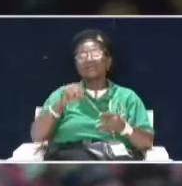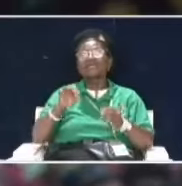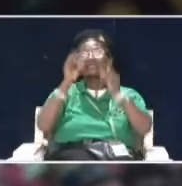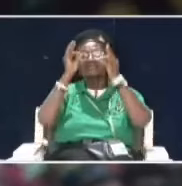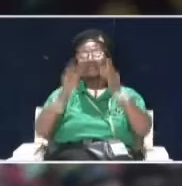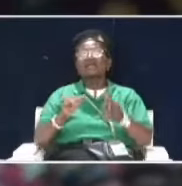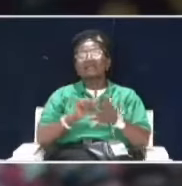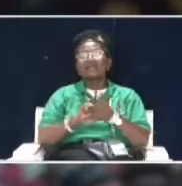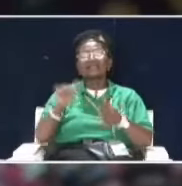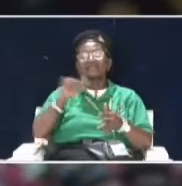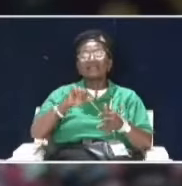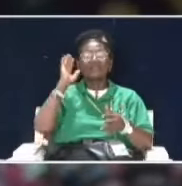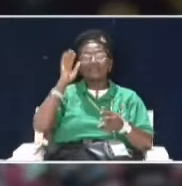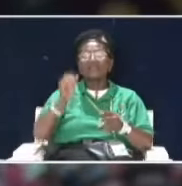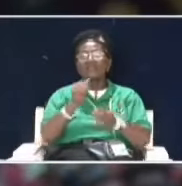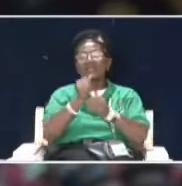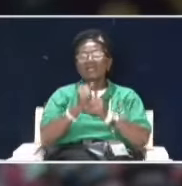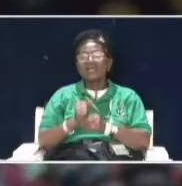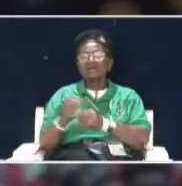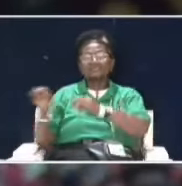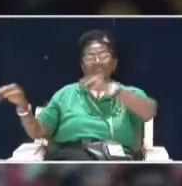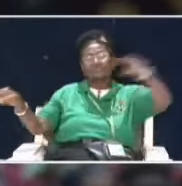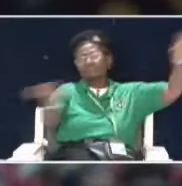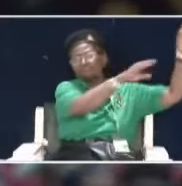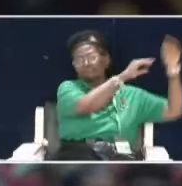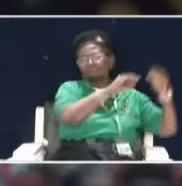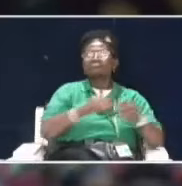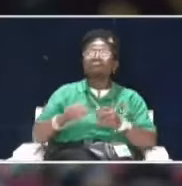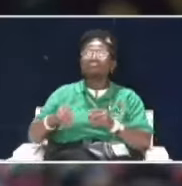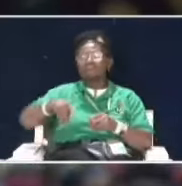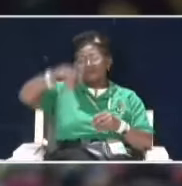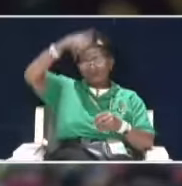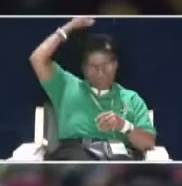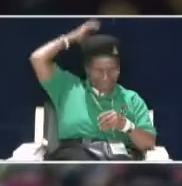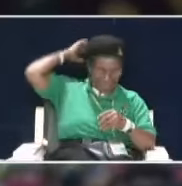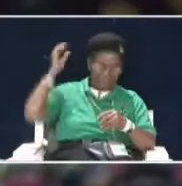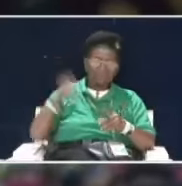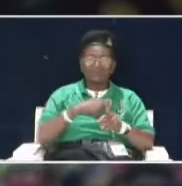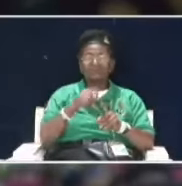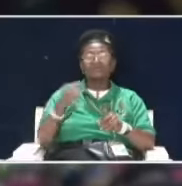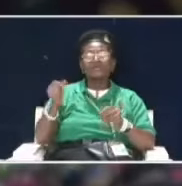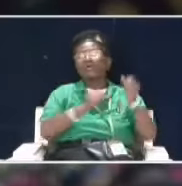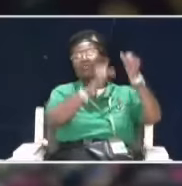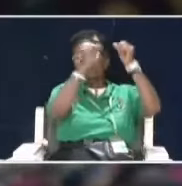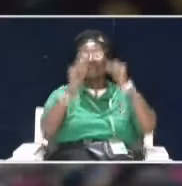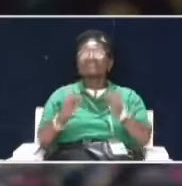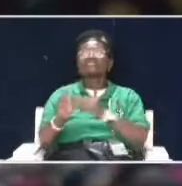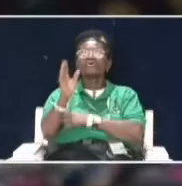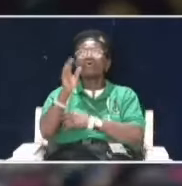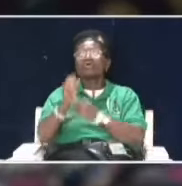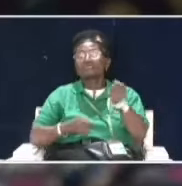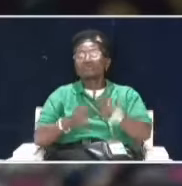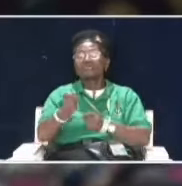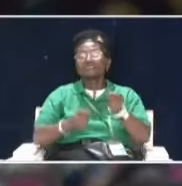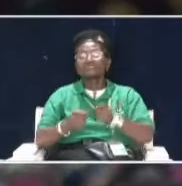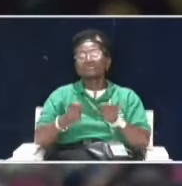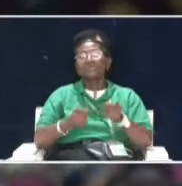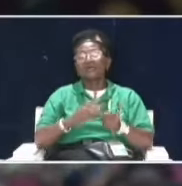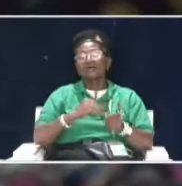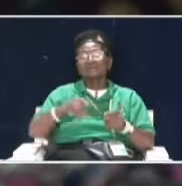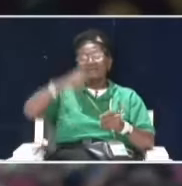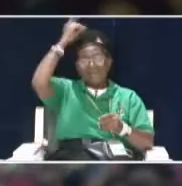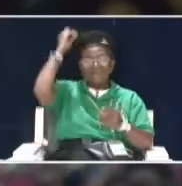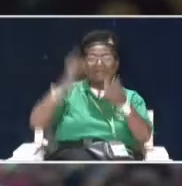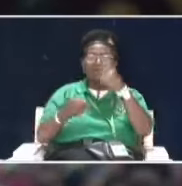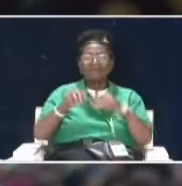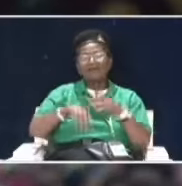will get him thrown into the den of lions. Well, the Almighty God intervened. Daniel came out